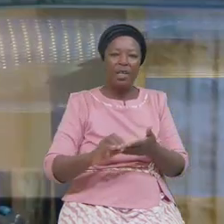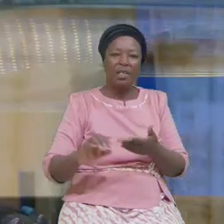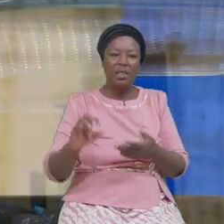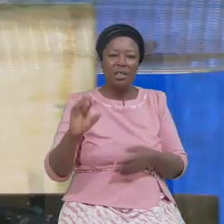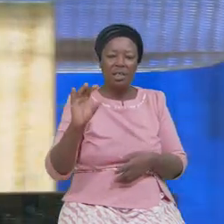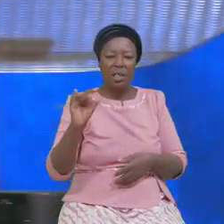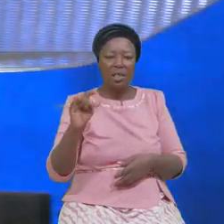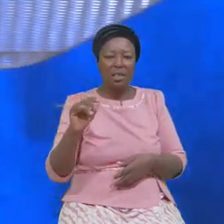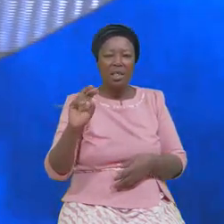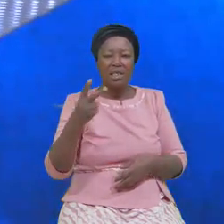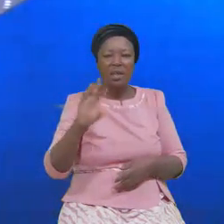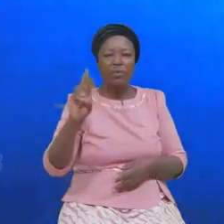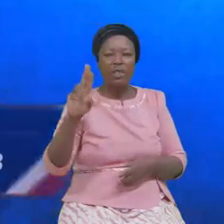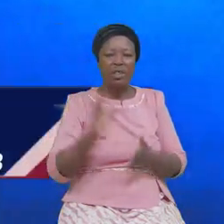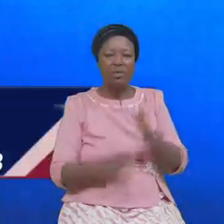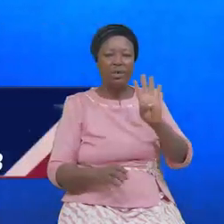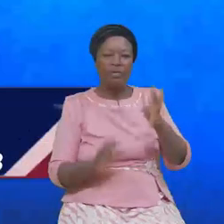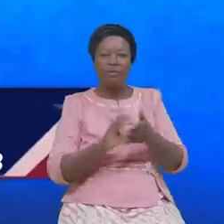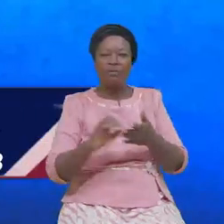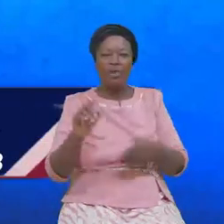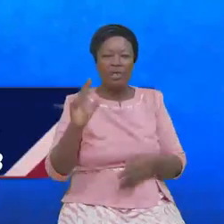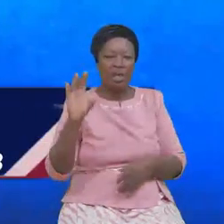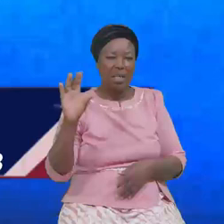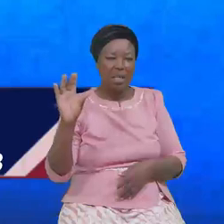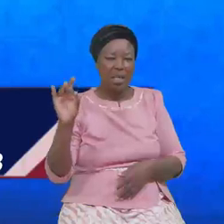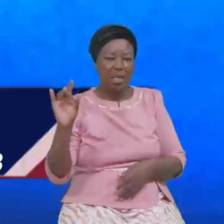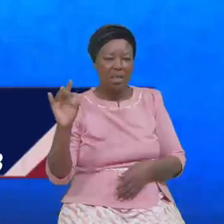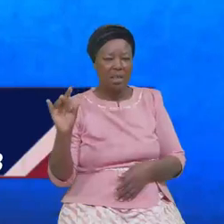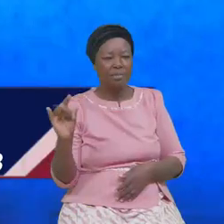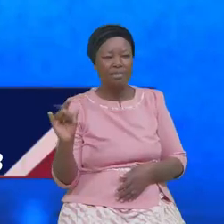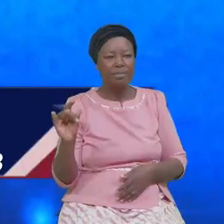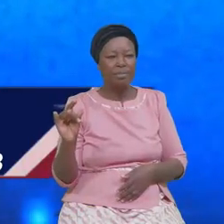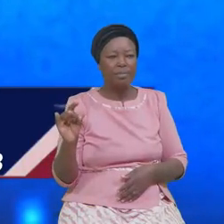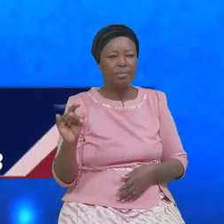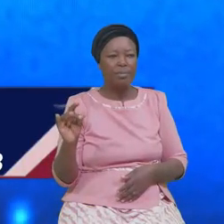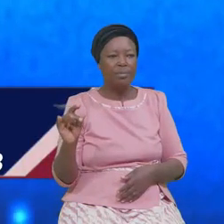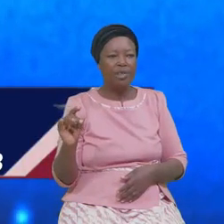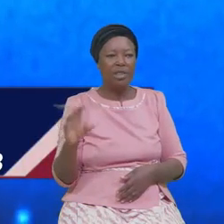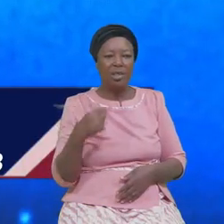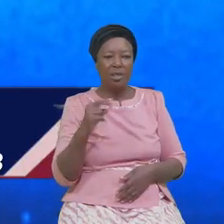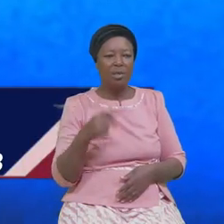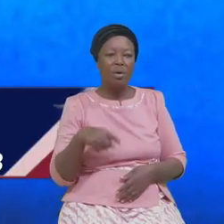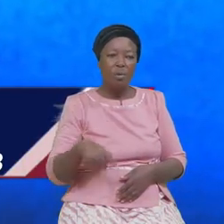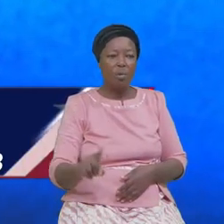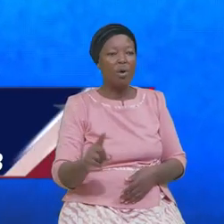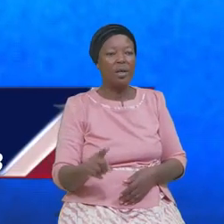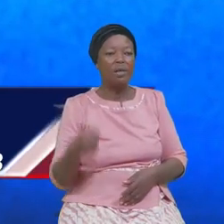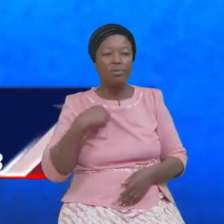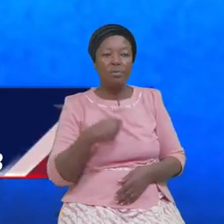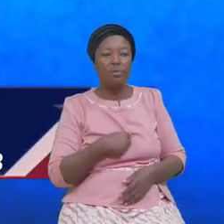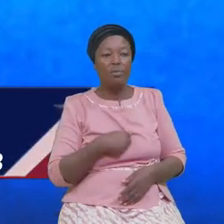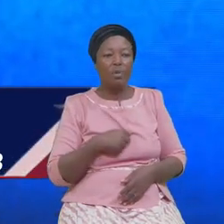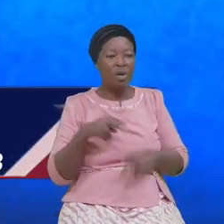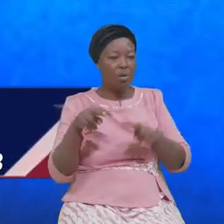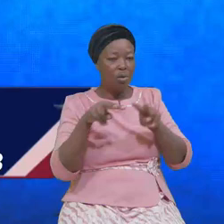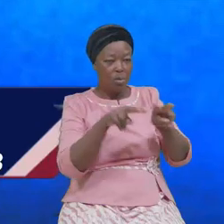18. 2 Corinthians chapter 4, reading from verse 18. It tells us here, while we look